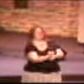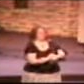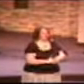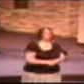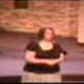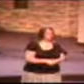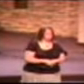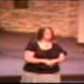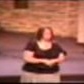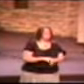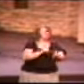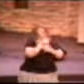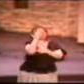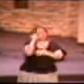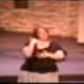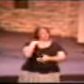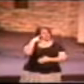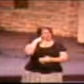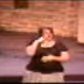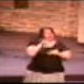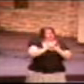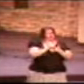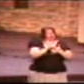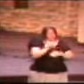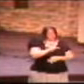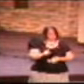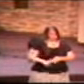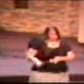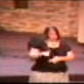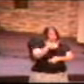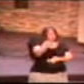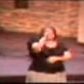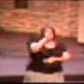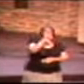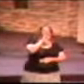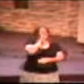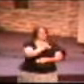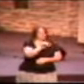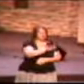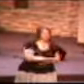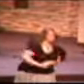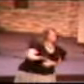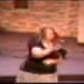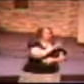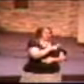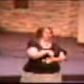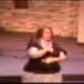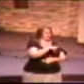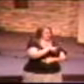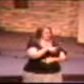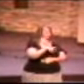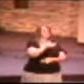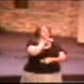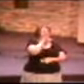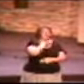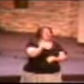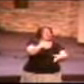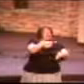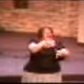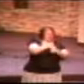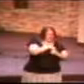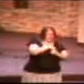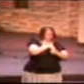Which is why Jesus says the kingdom of God is among you. The kingdom of God is in